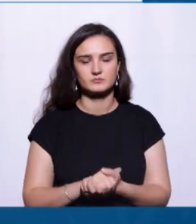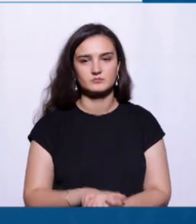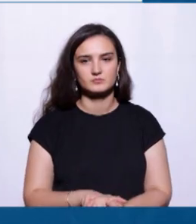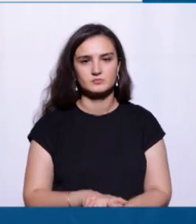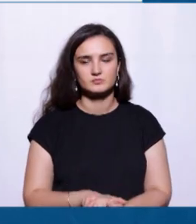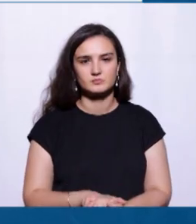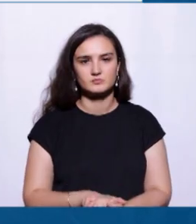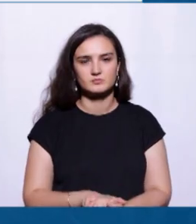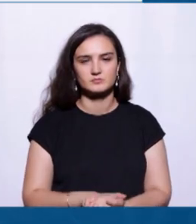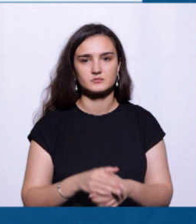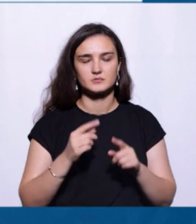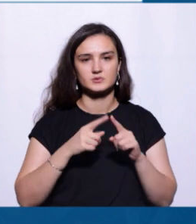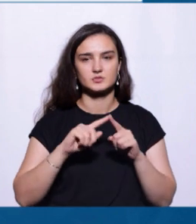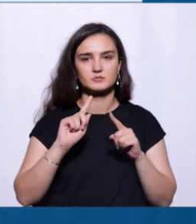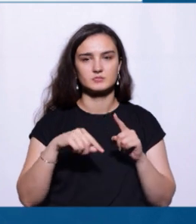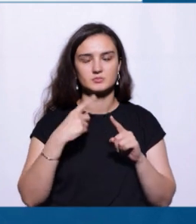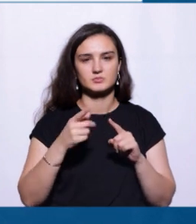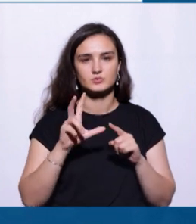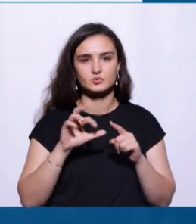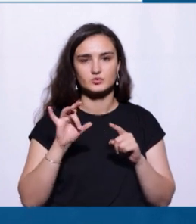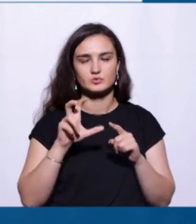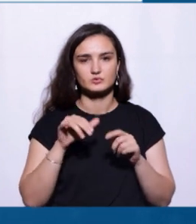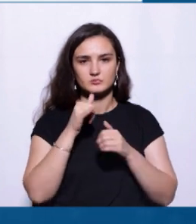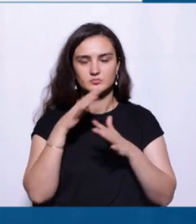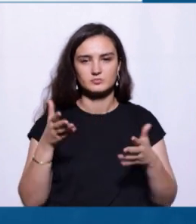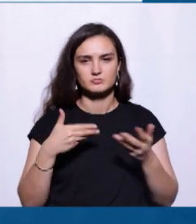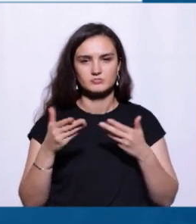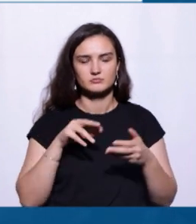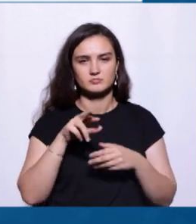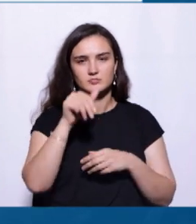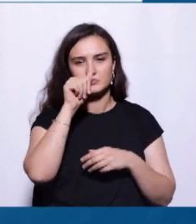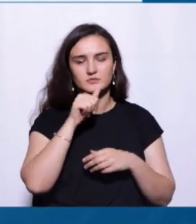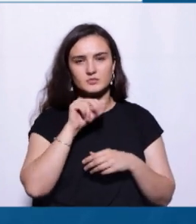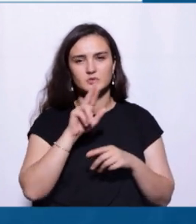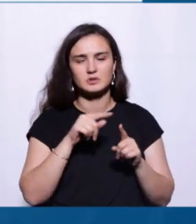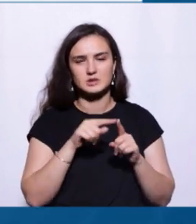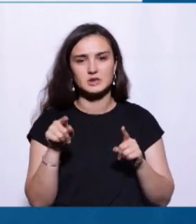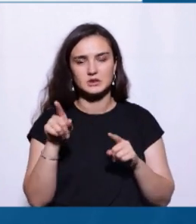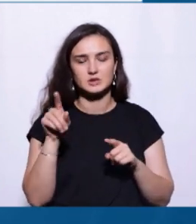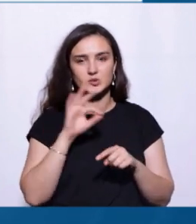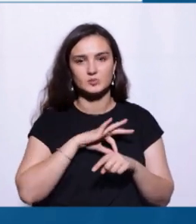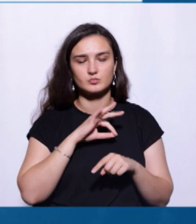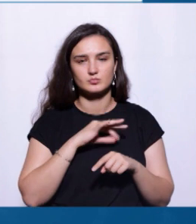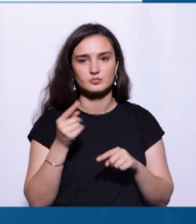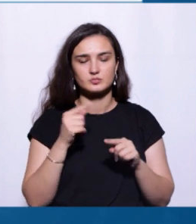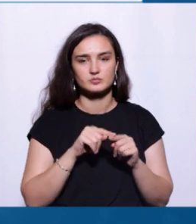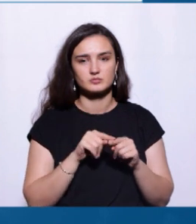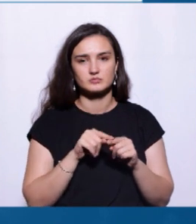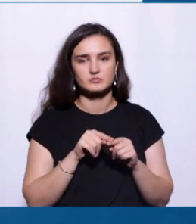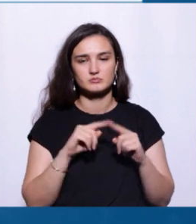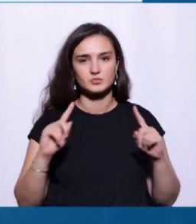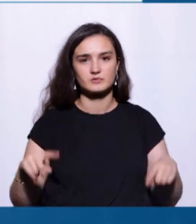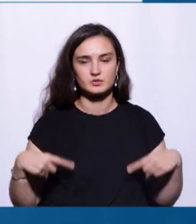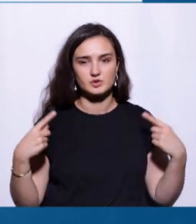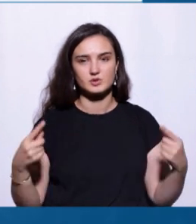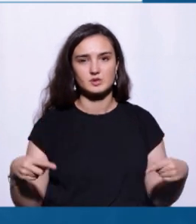sentence. After the accident, George couldn't walk for a month and was forced to use a